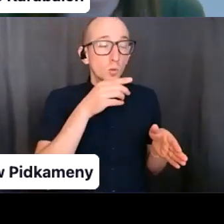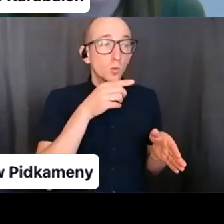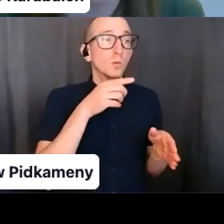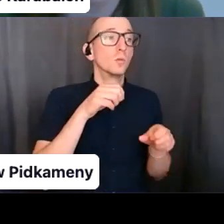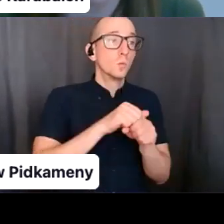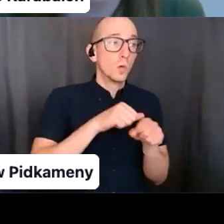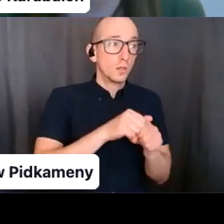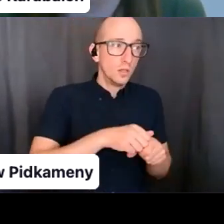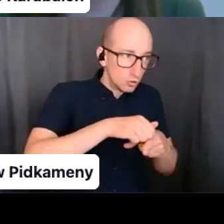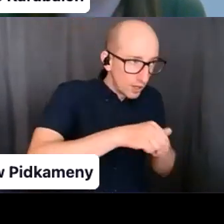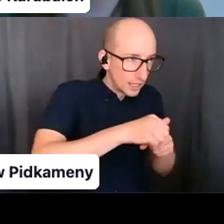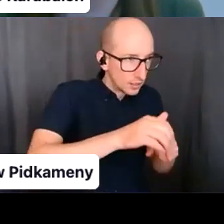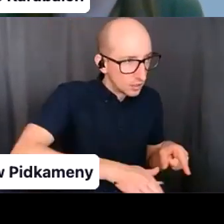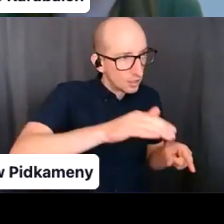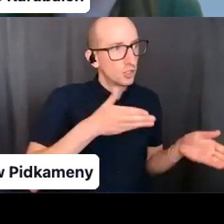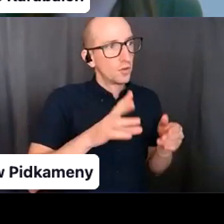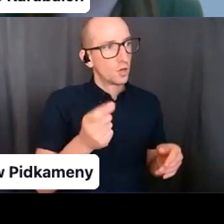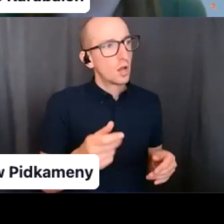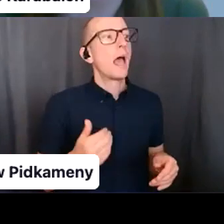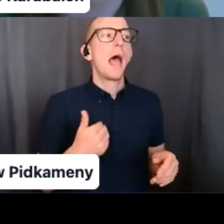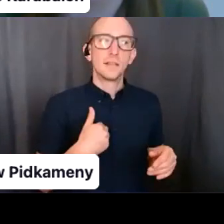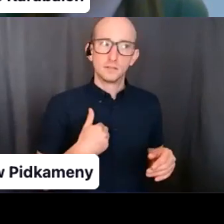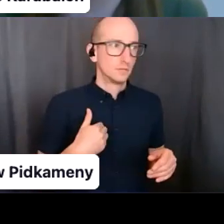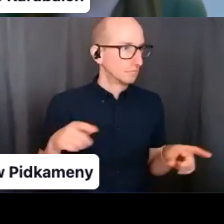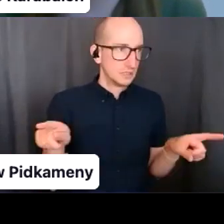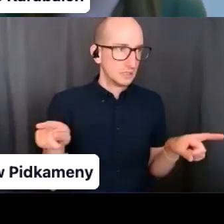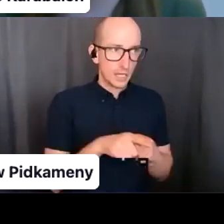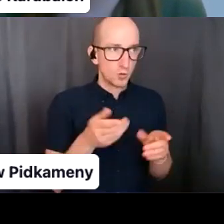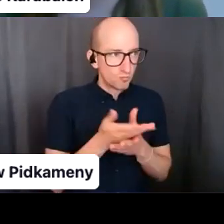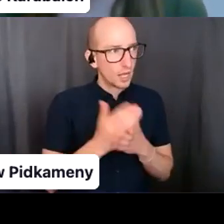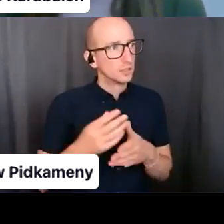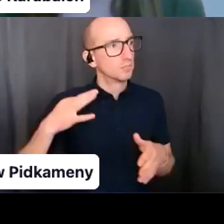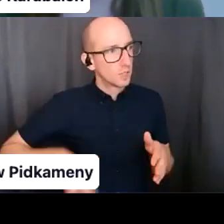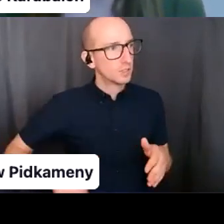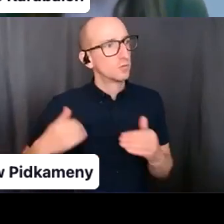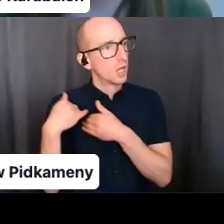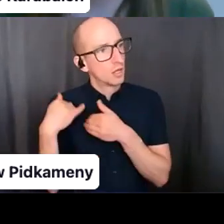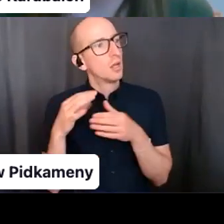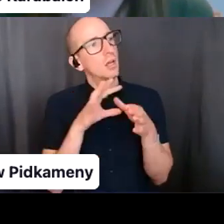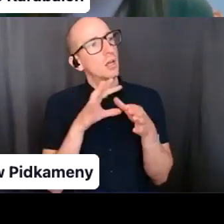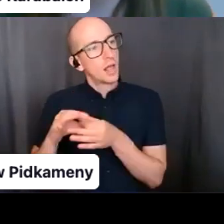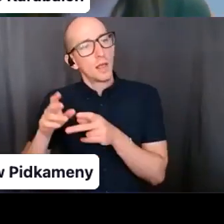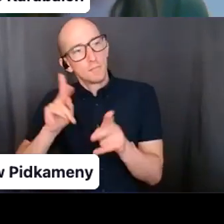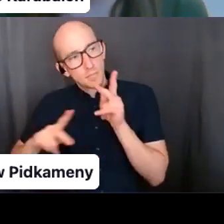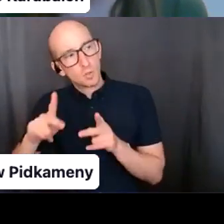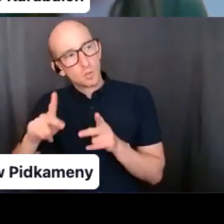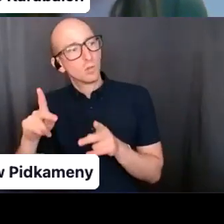and responsibilities as those afforded to an individual with a disability under the ADA. So I do want to highlight that it says